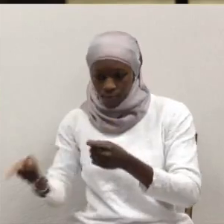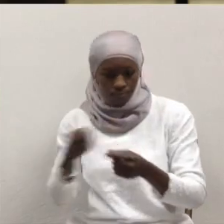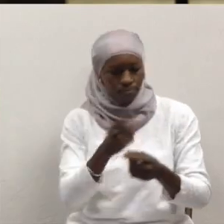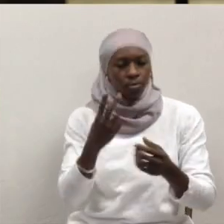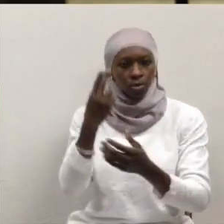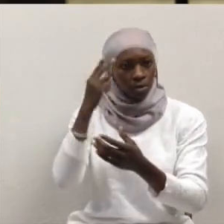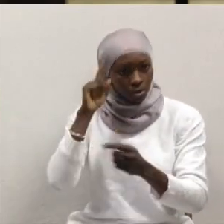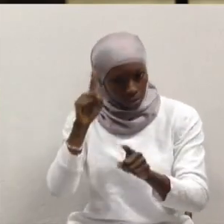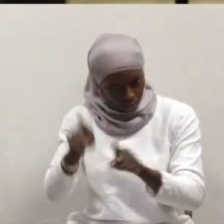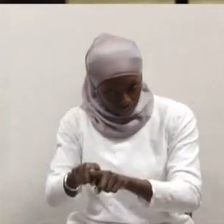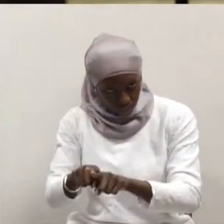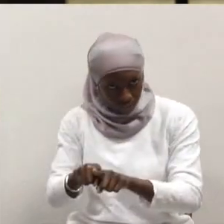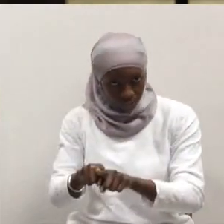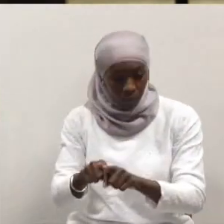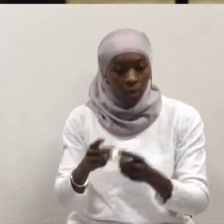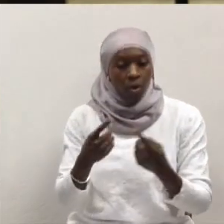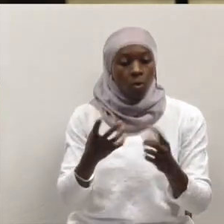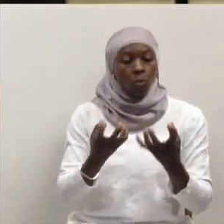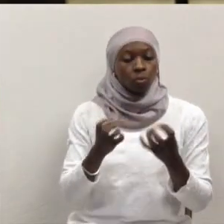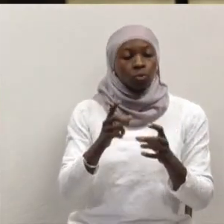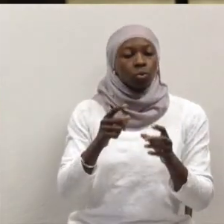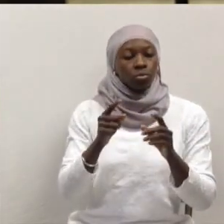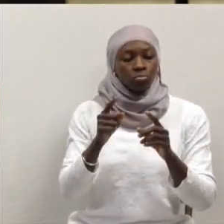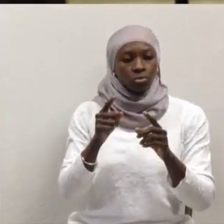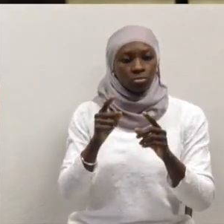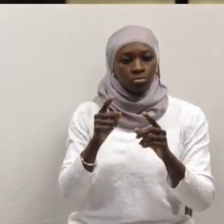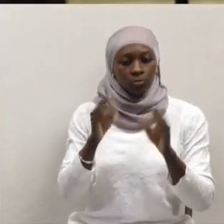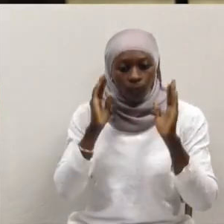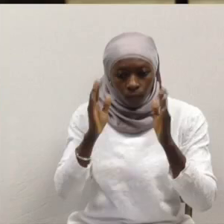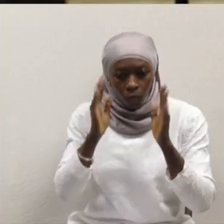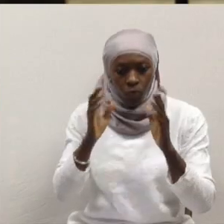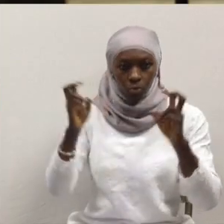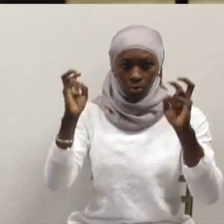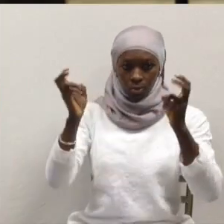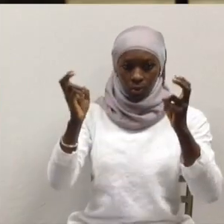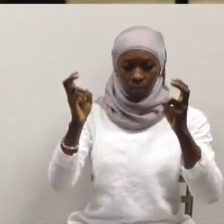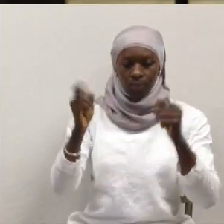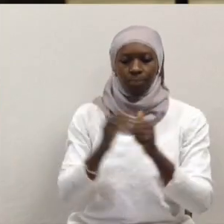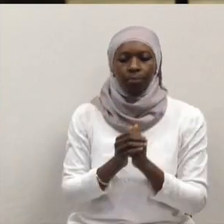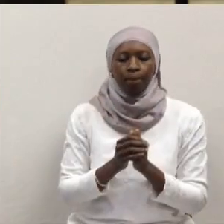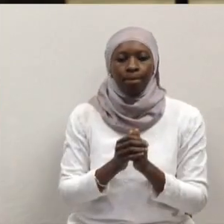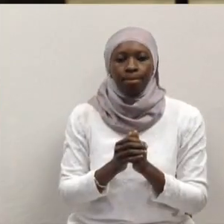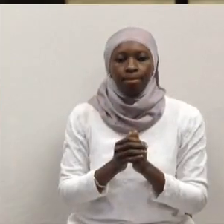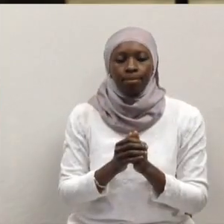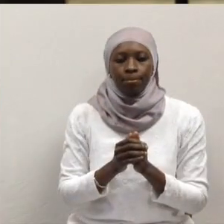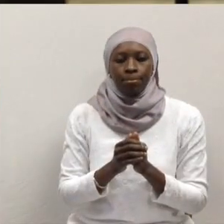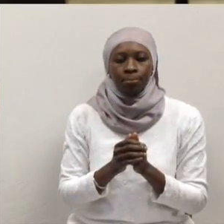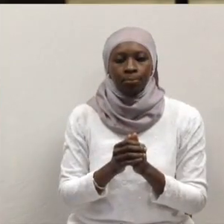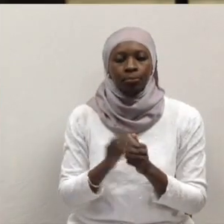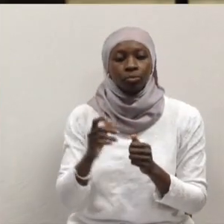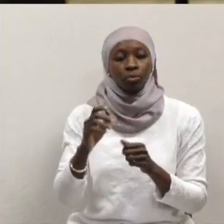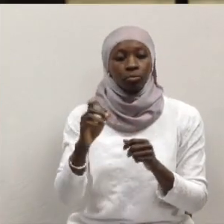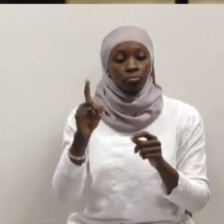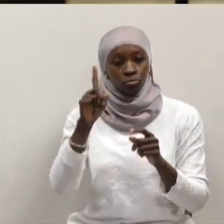keep focusing on the subject. The theme that we are addressing those issues under is, does